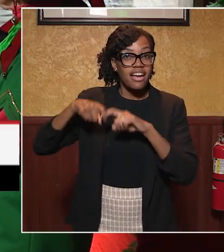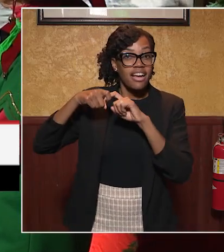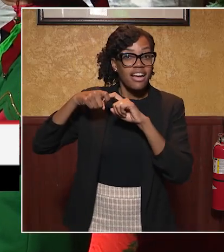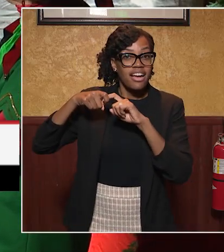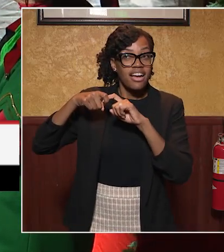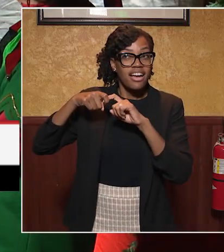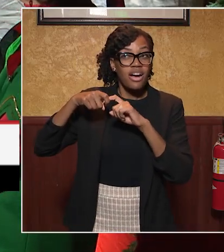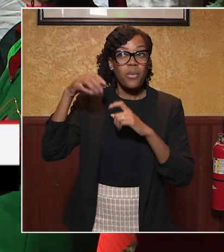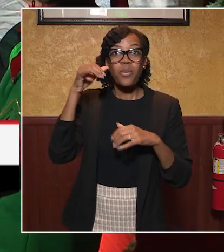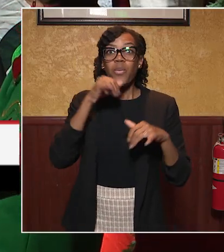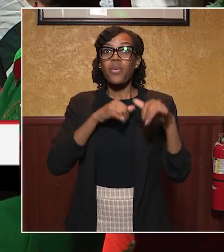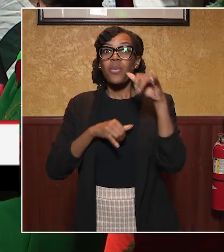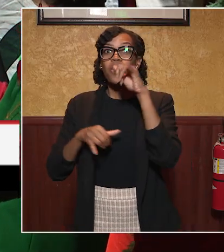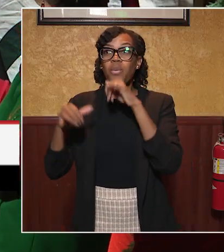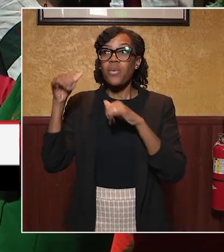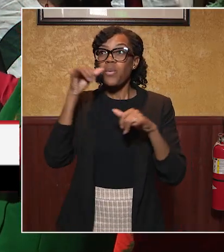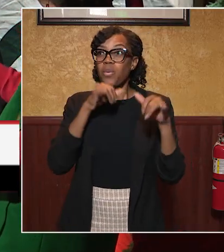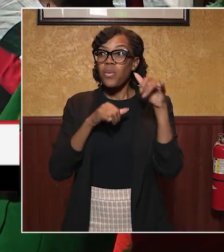Ooh.